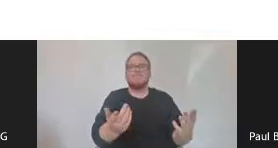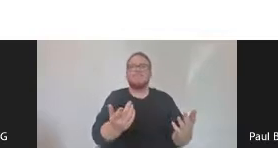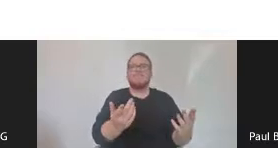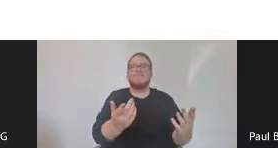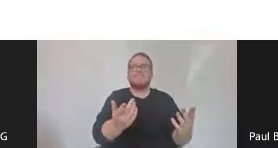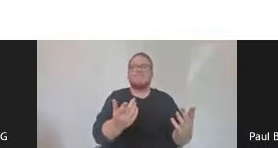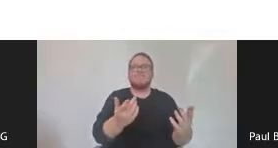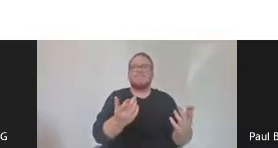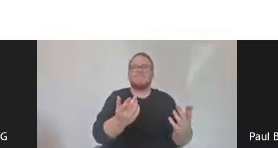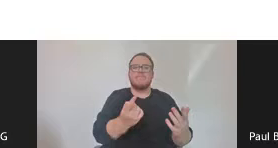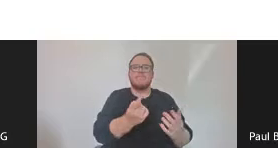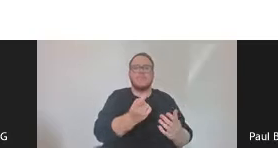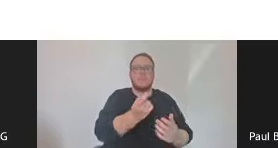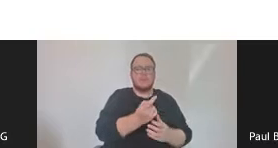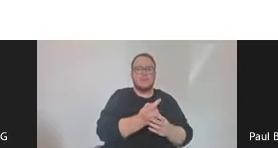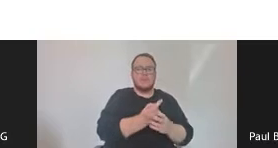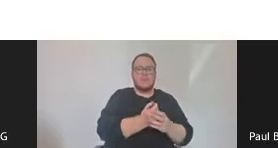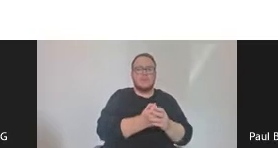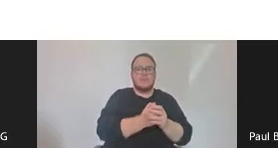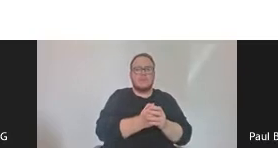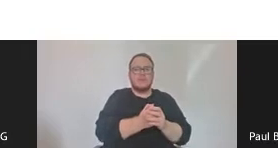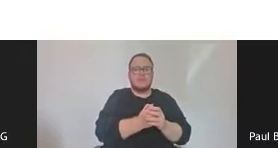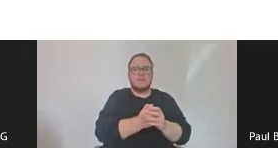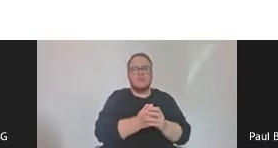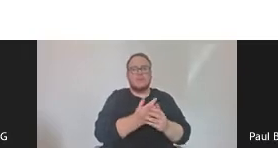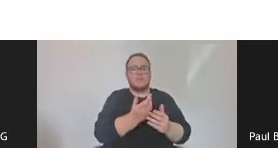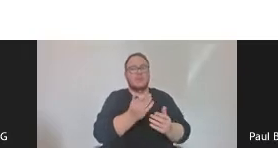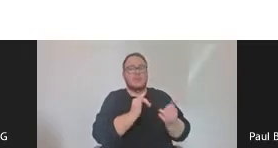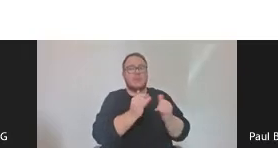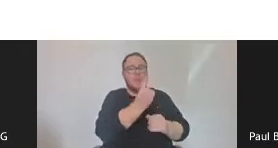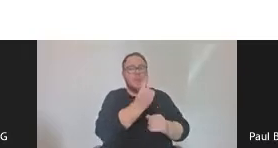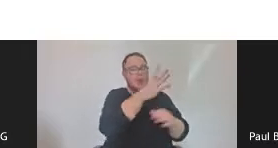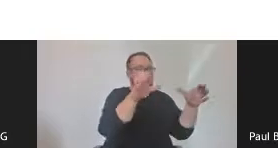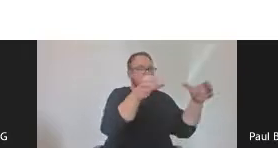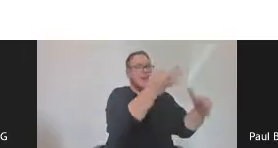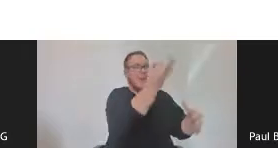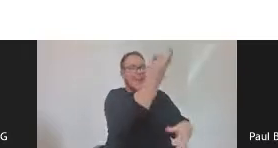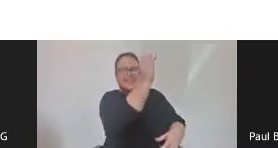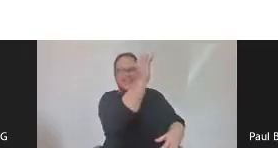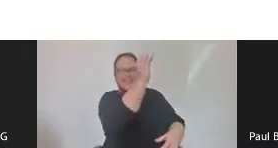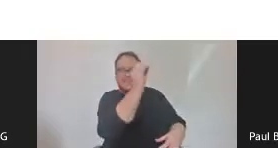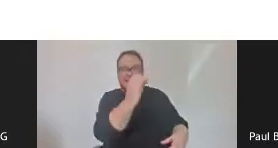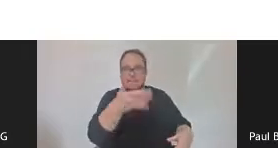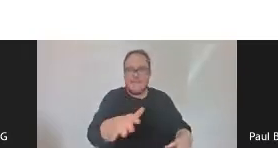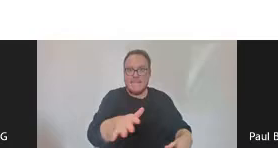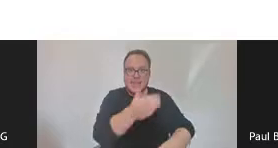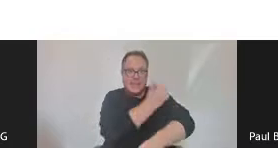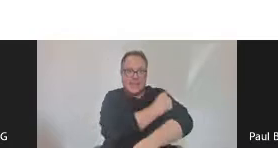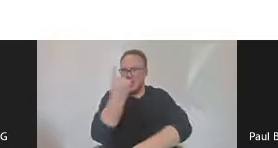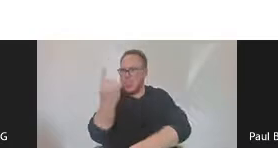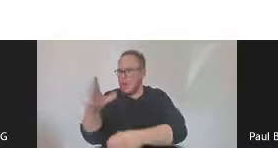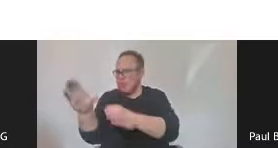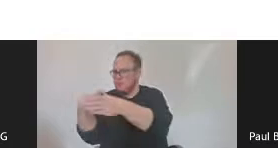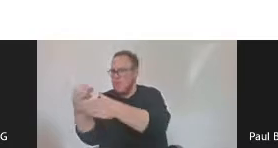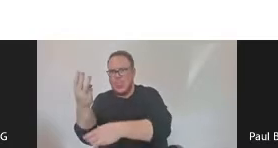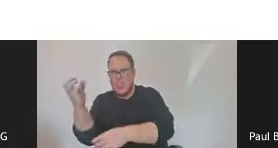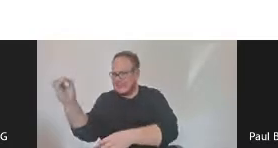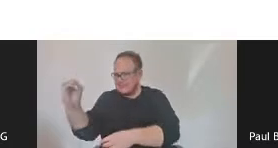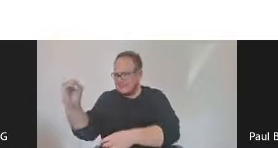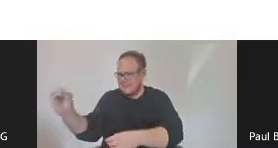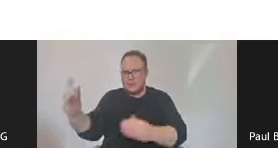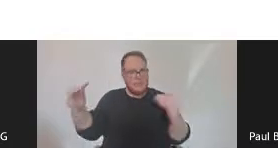lowest uptake group, sometimes it was 80% versus 30%. So I think in a county like